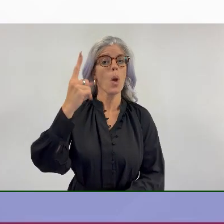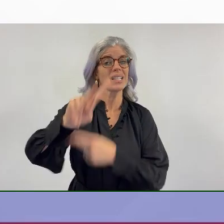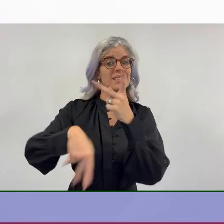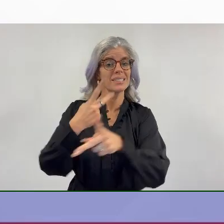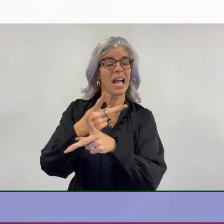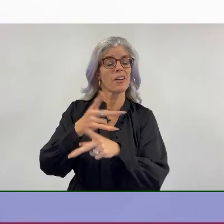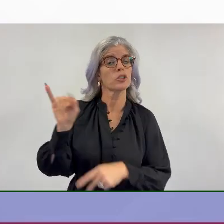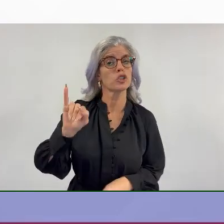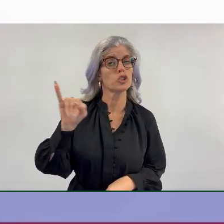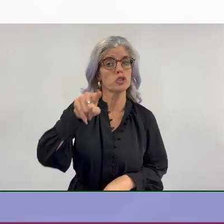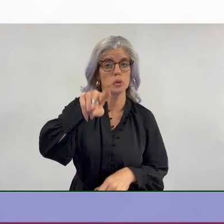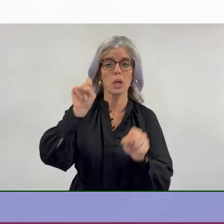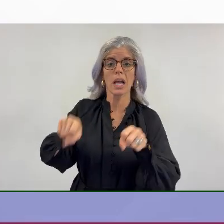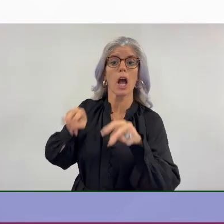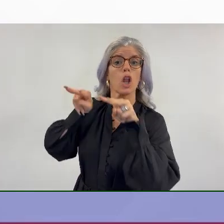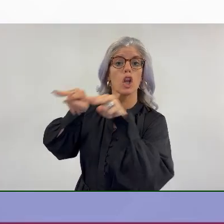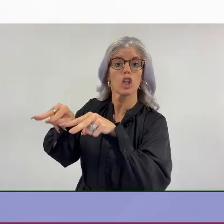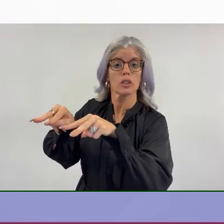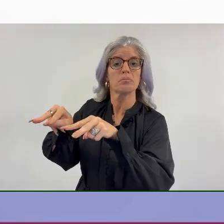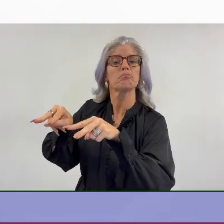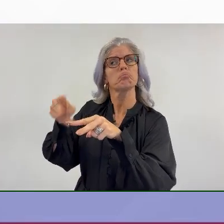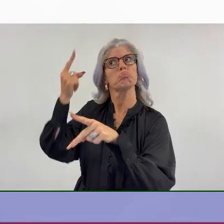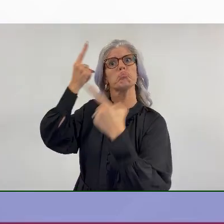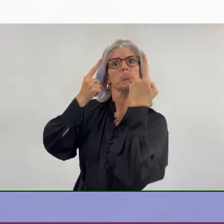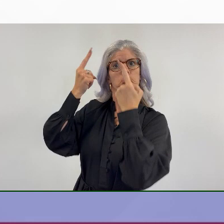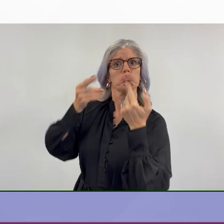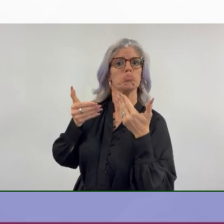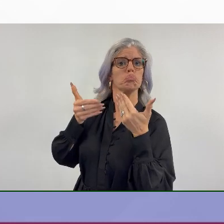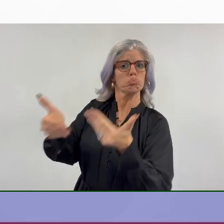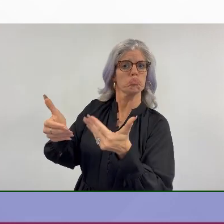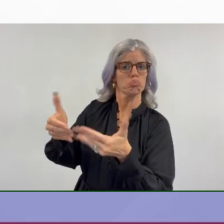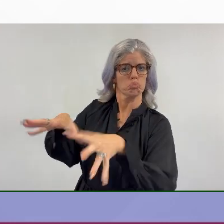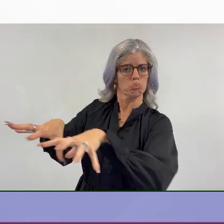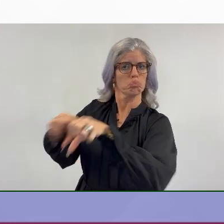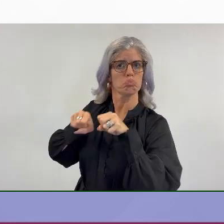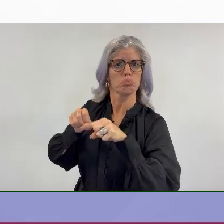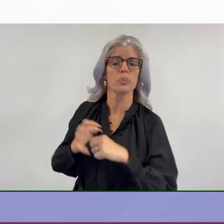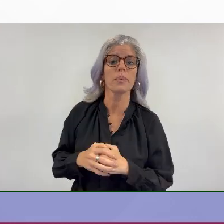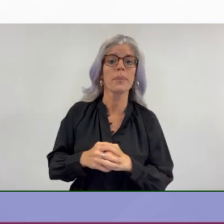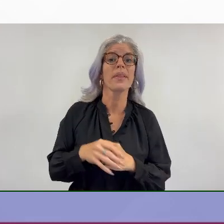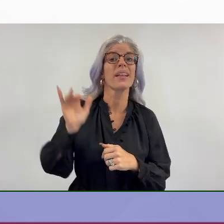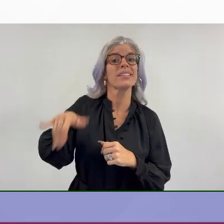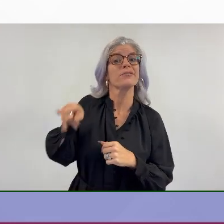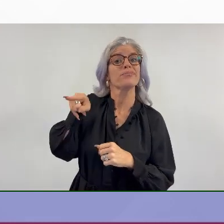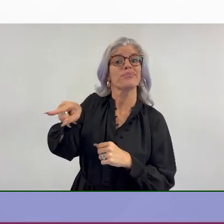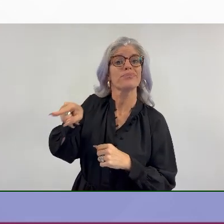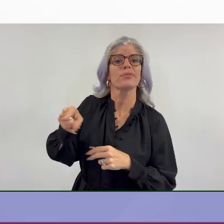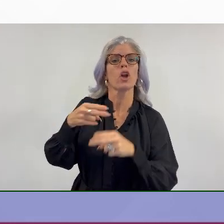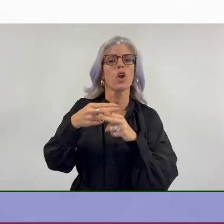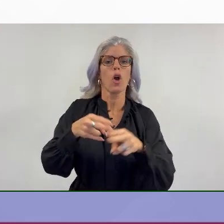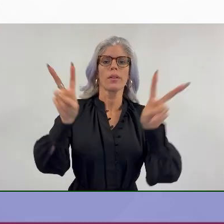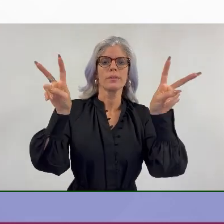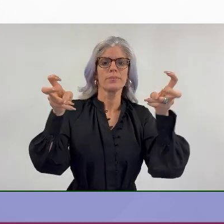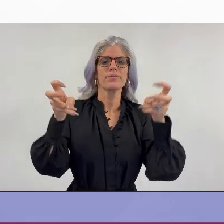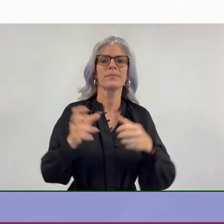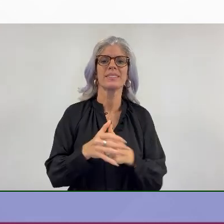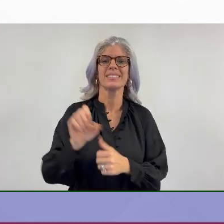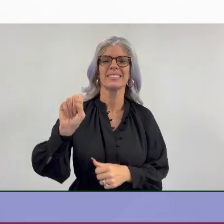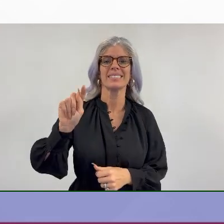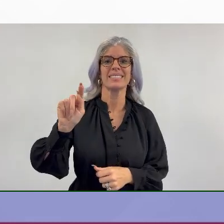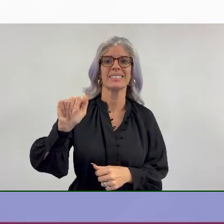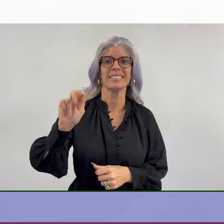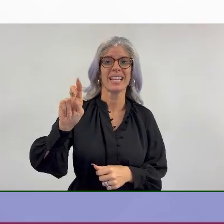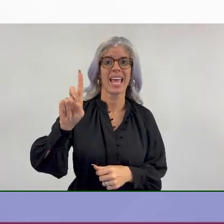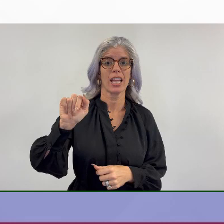One type of insurance you may consider obtaining and maintaining is a standard flood insurance policy provided by the National Flood Insurance Program,